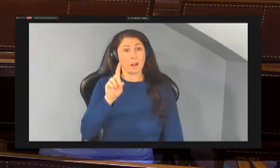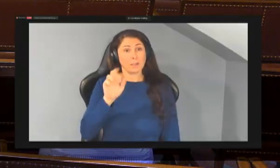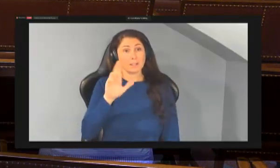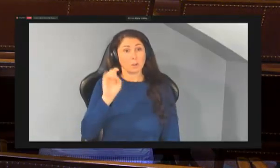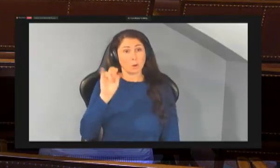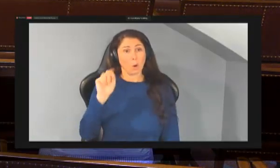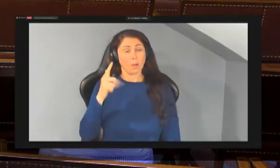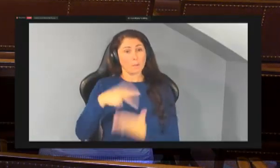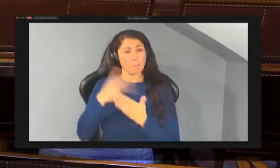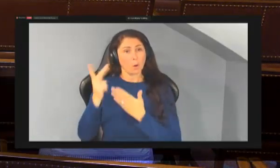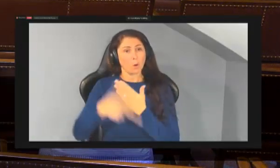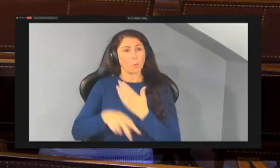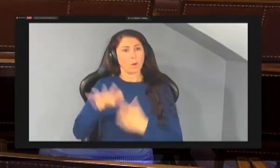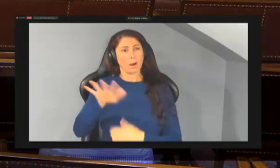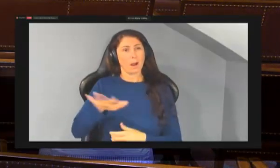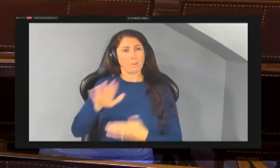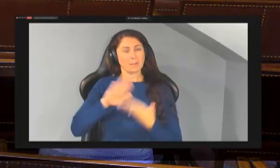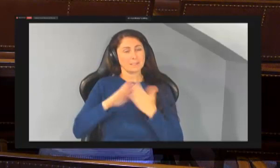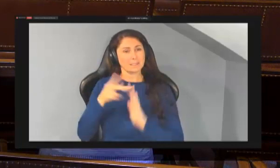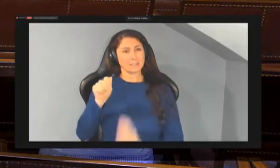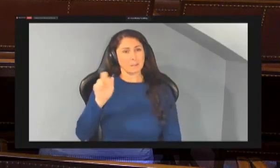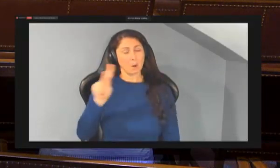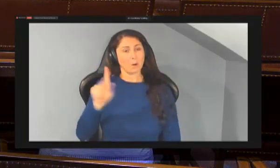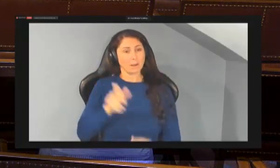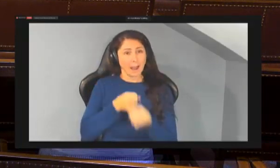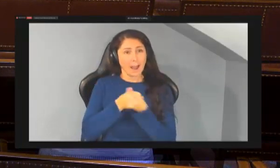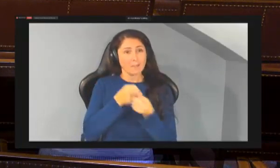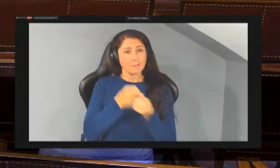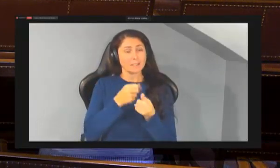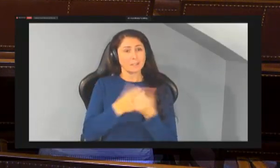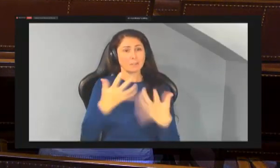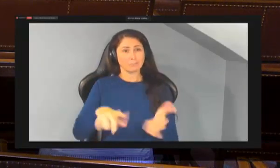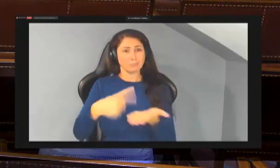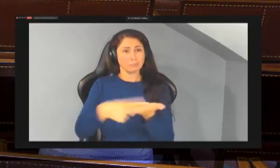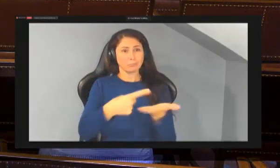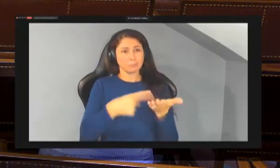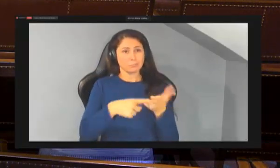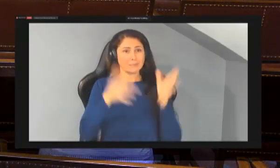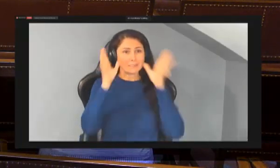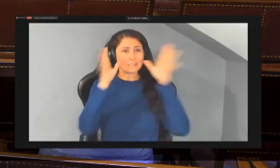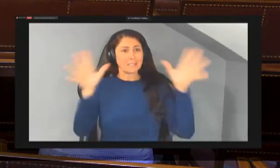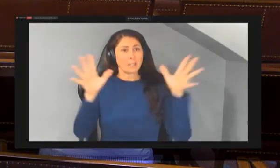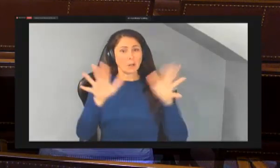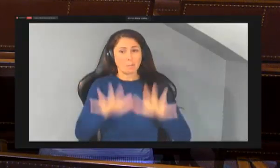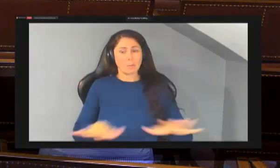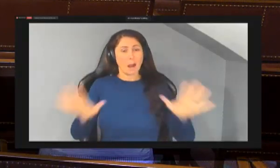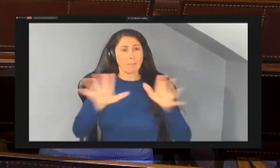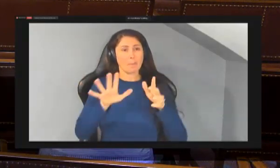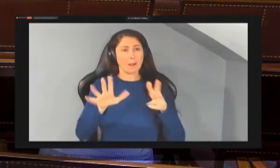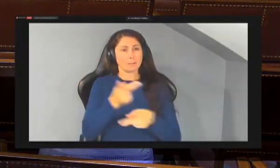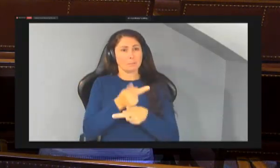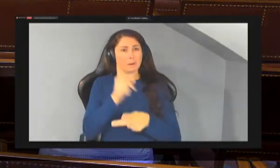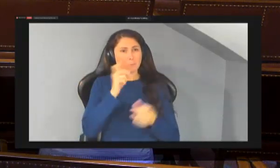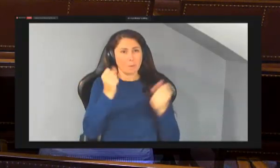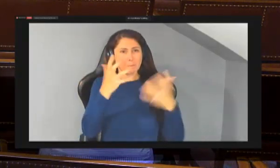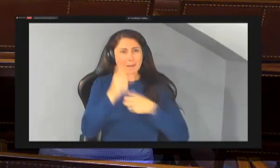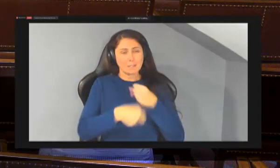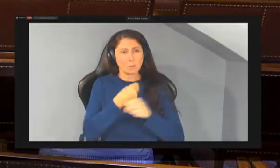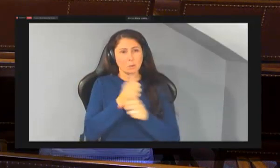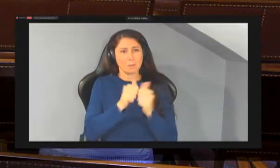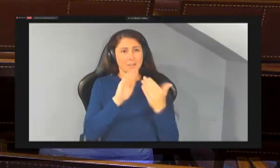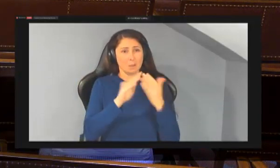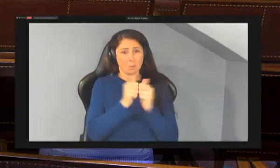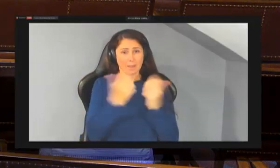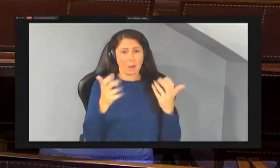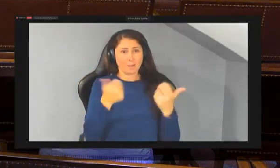program within the city's parks. Advocates have been discussing deer population management for years with the city without any